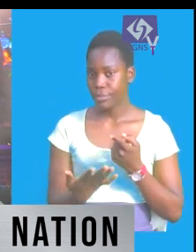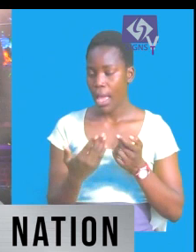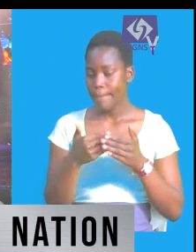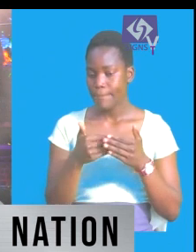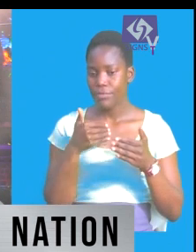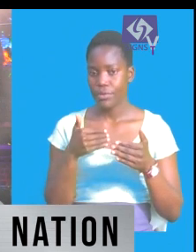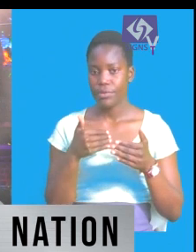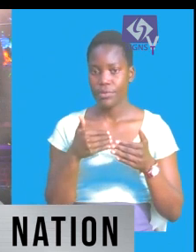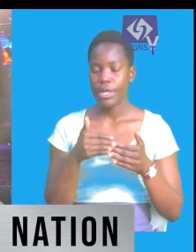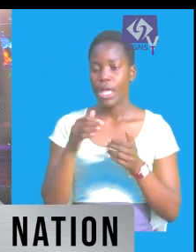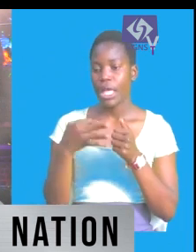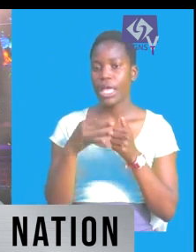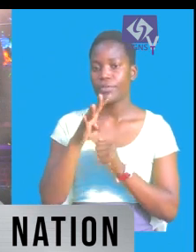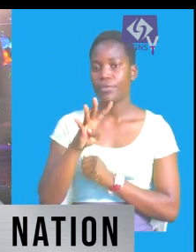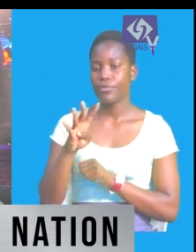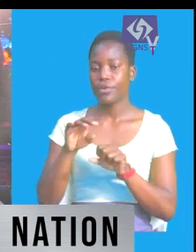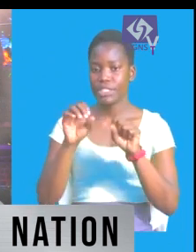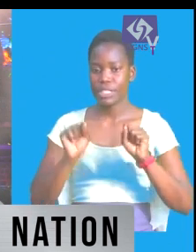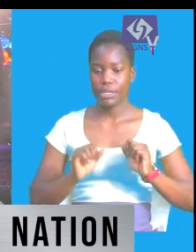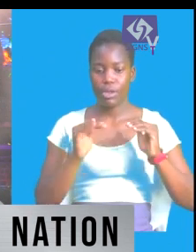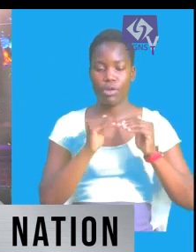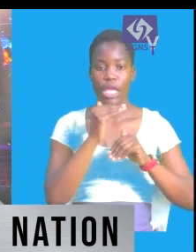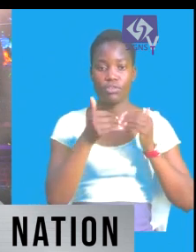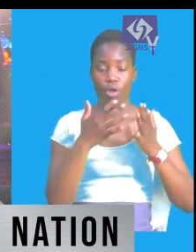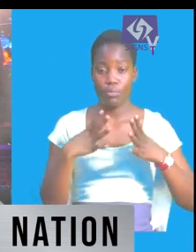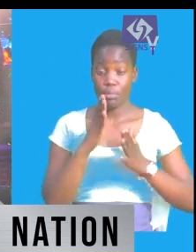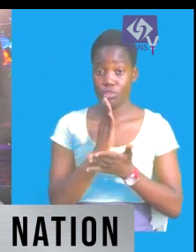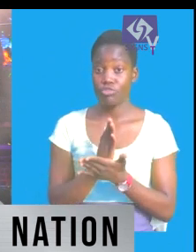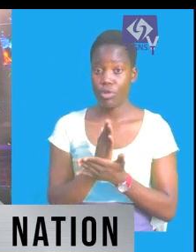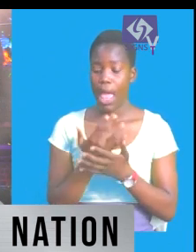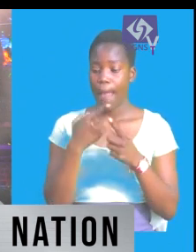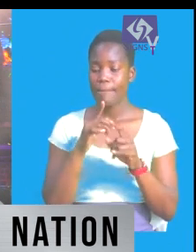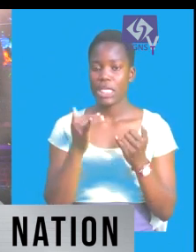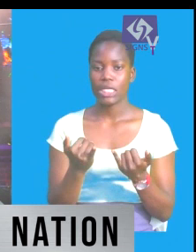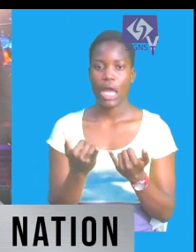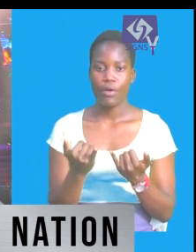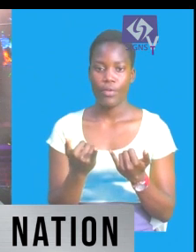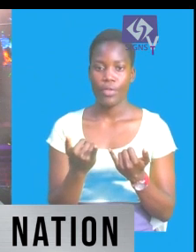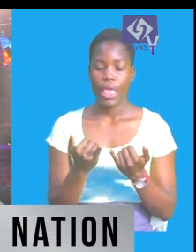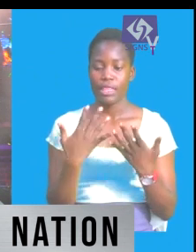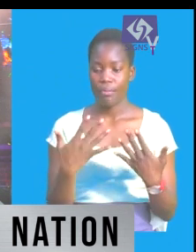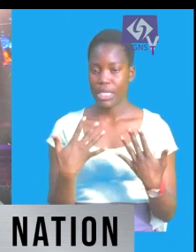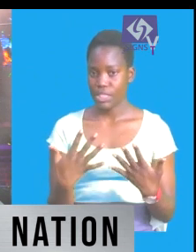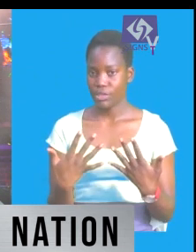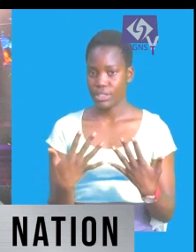before, our 844 system equalized all of us. Right. But now, the material